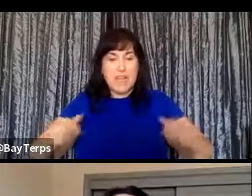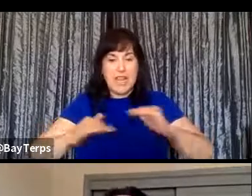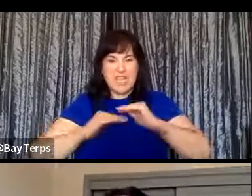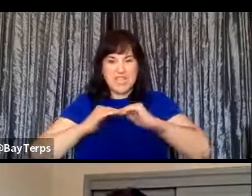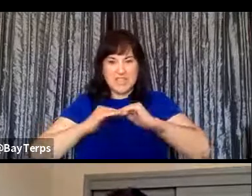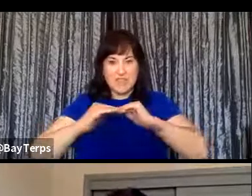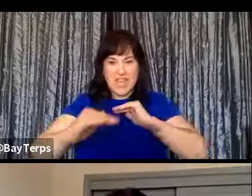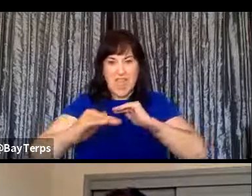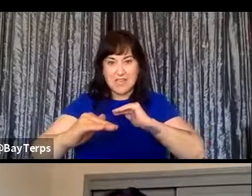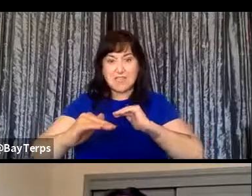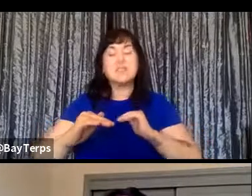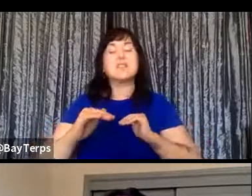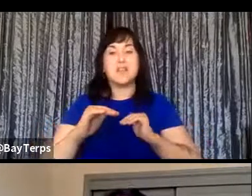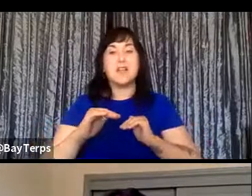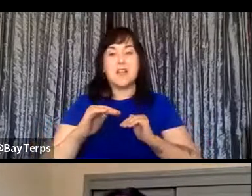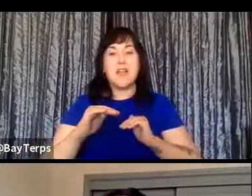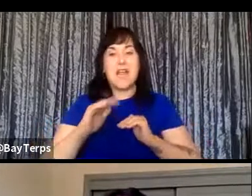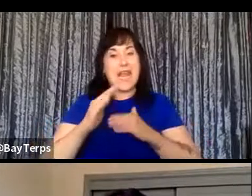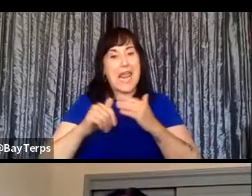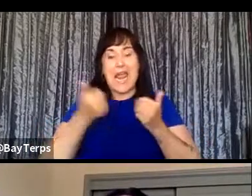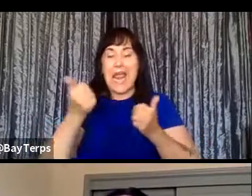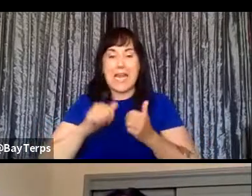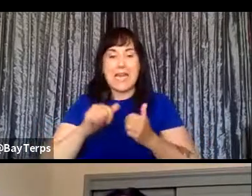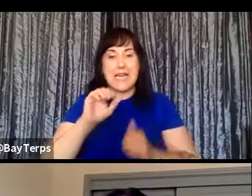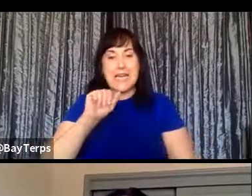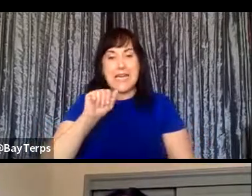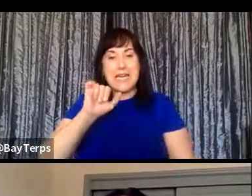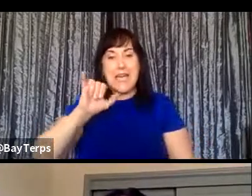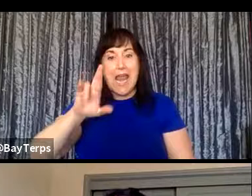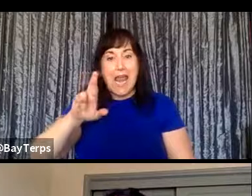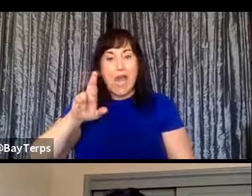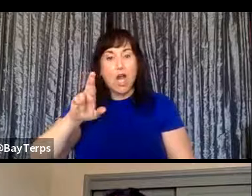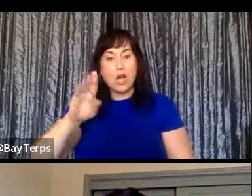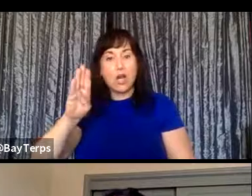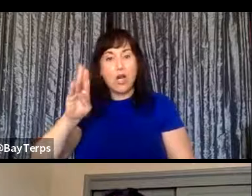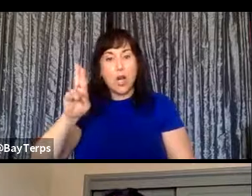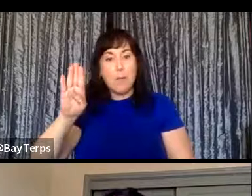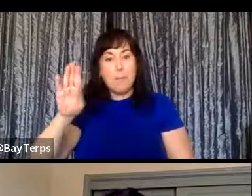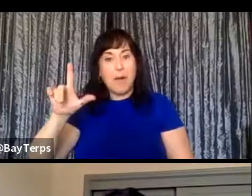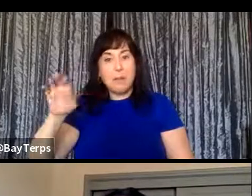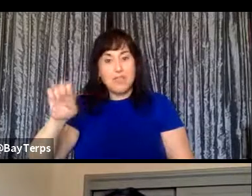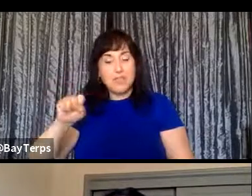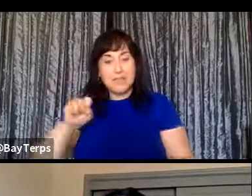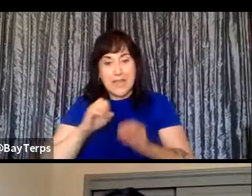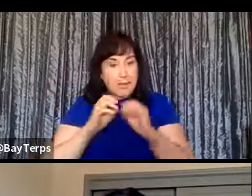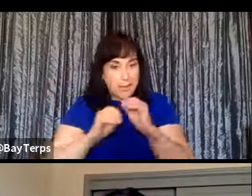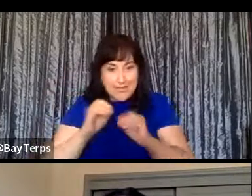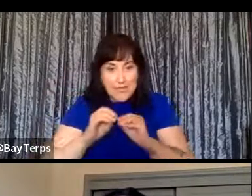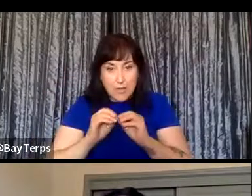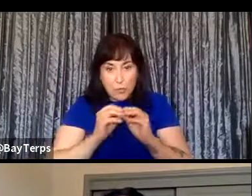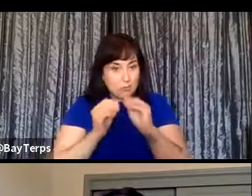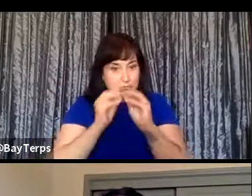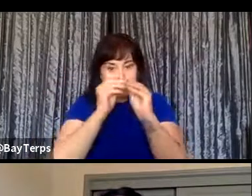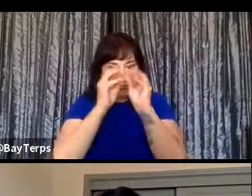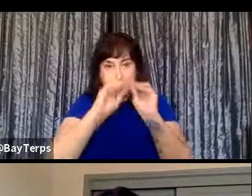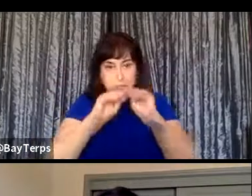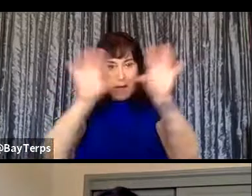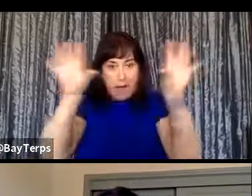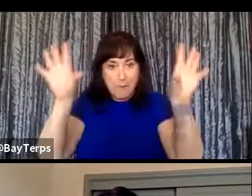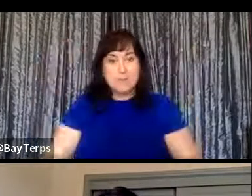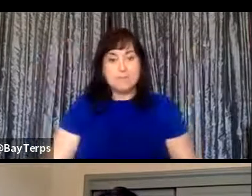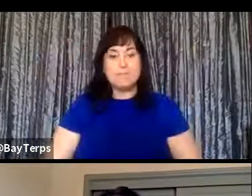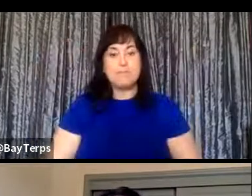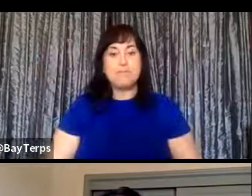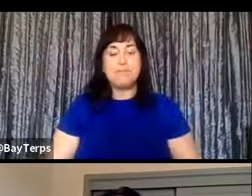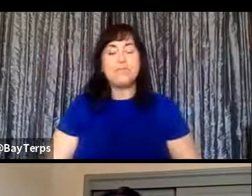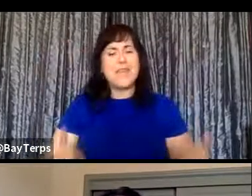going to basically get rid of any air bubbles. It'll just make it look more smooth and more professional at the back, okay? Segue. Chocolate making.